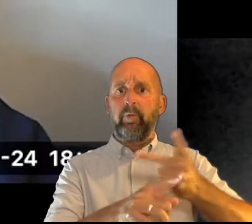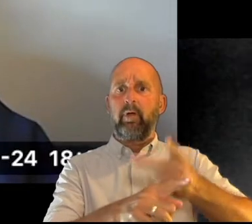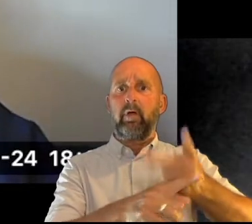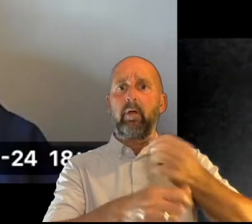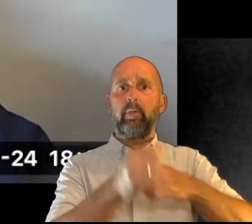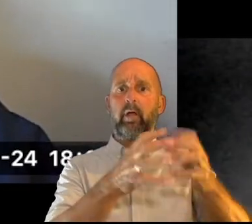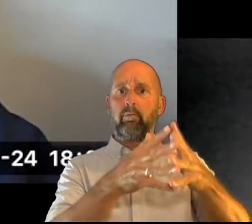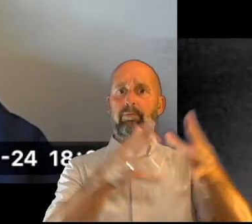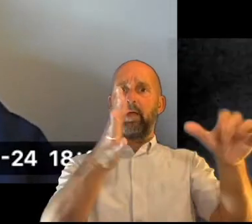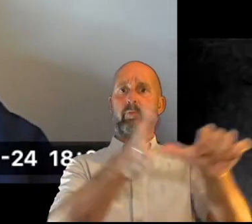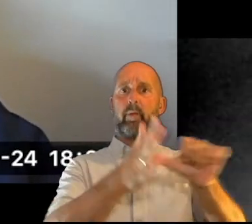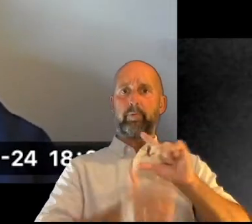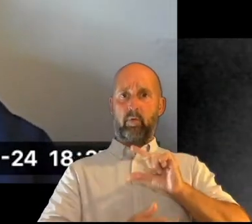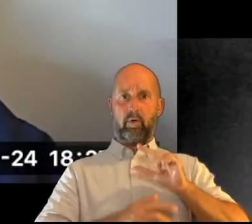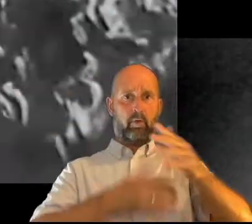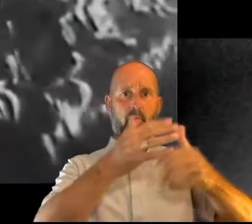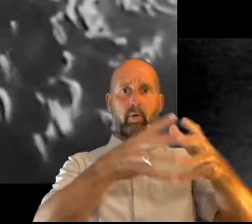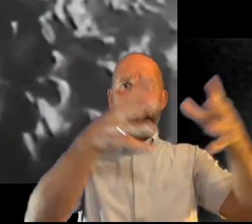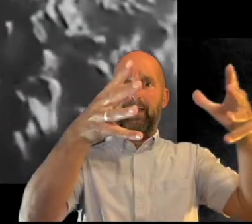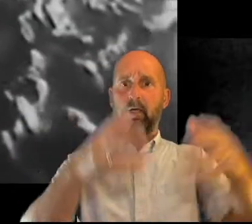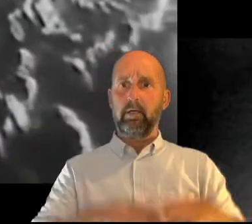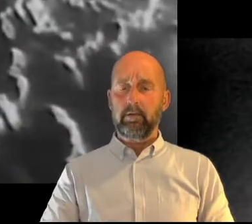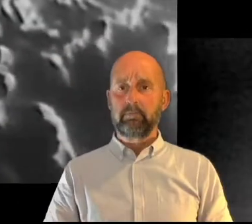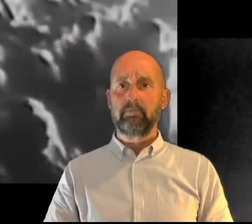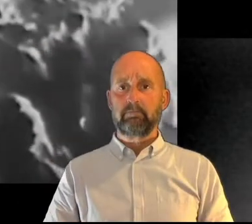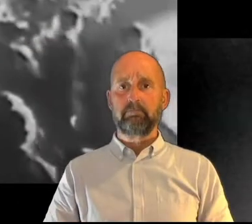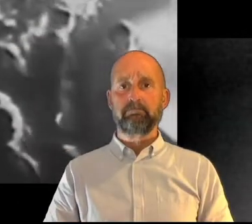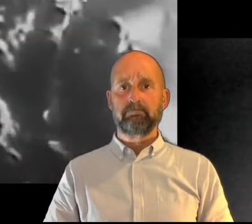up with a problem bigger than we started with.